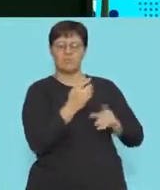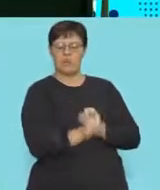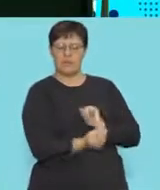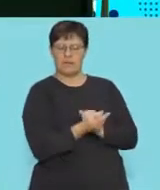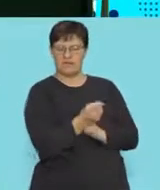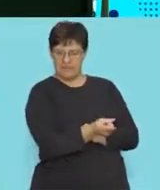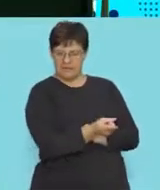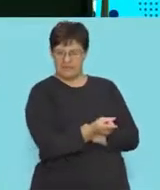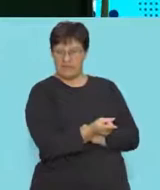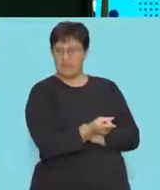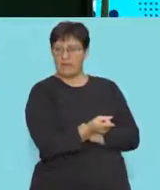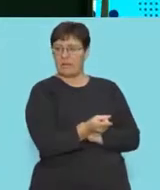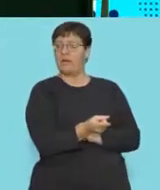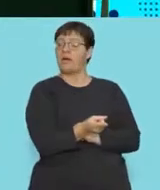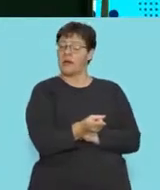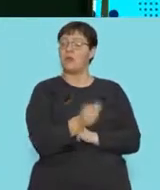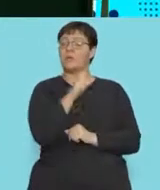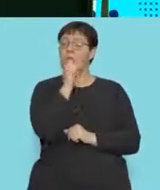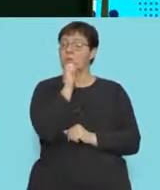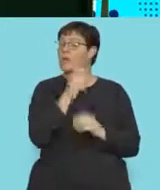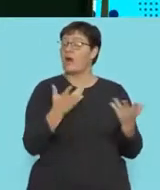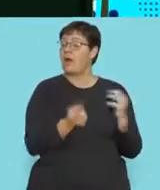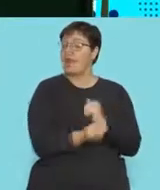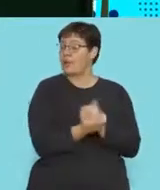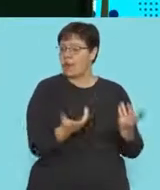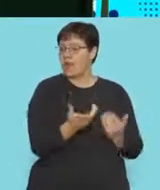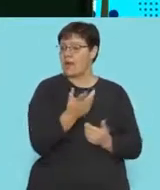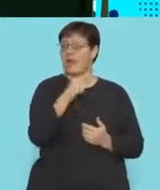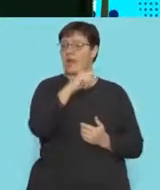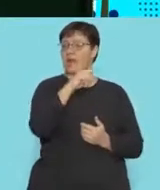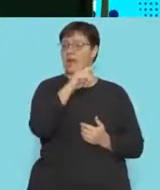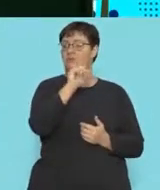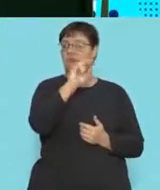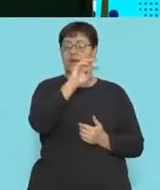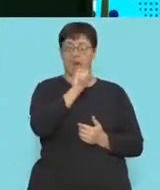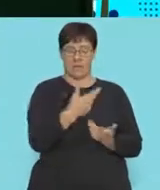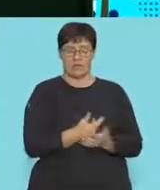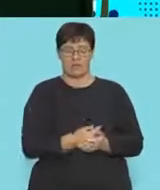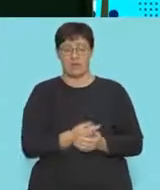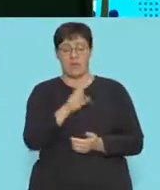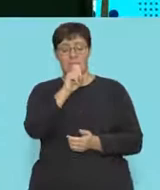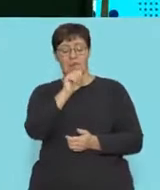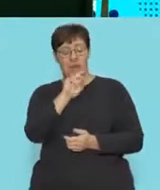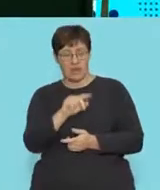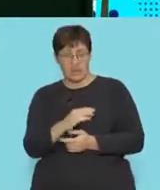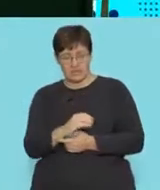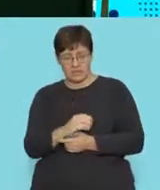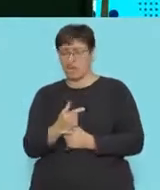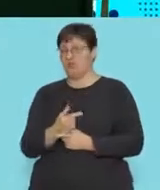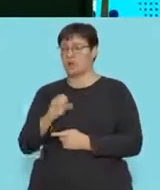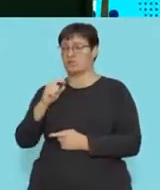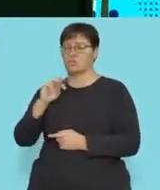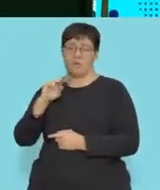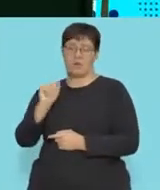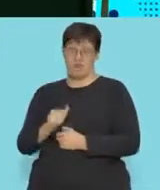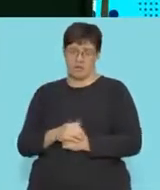process? We saw that it happens in the grana. So here we've got the options of the matrix and the stroma.